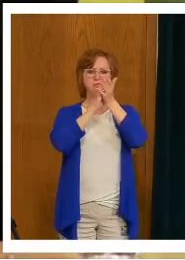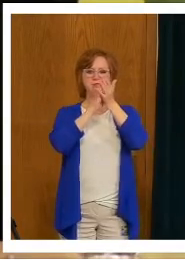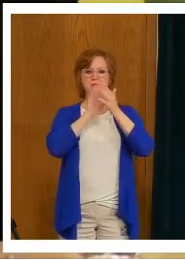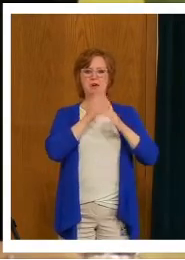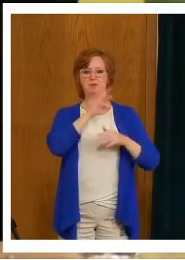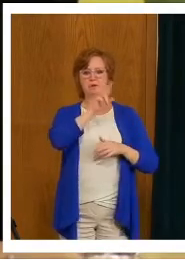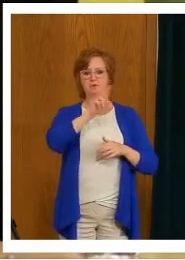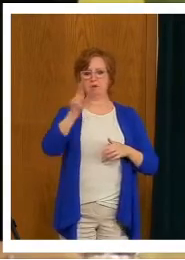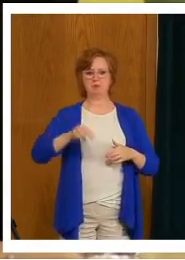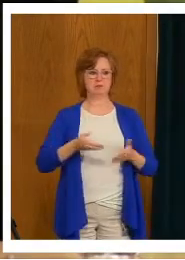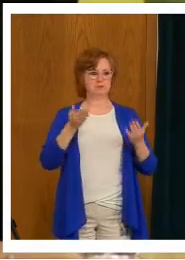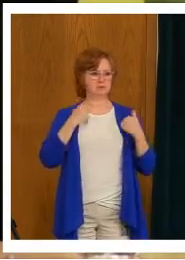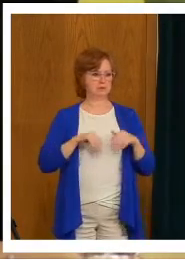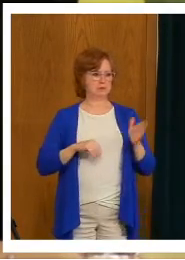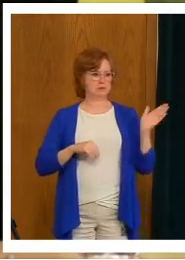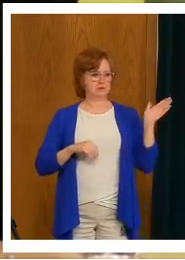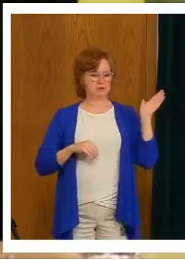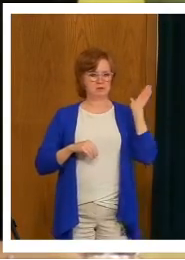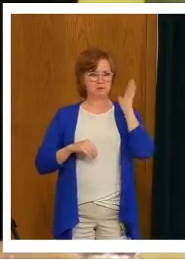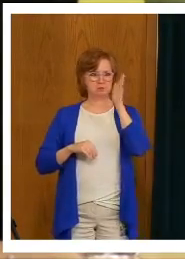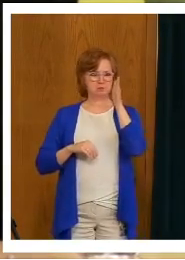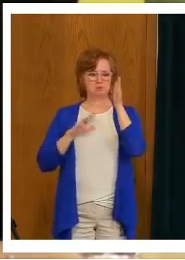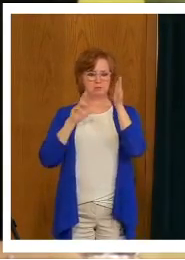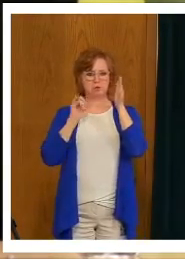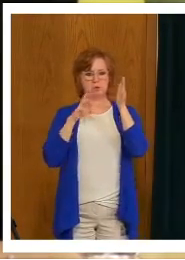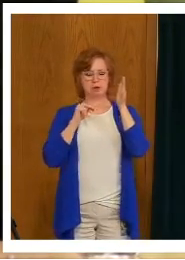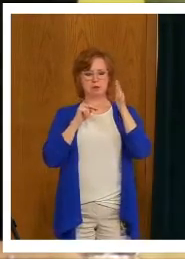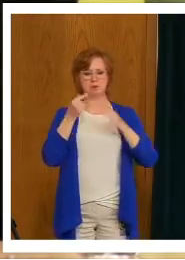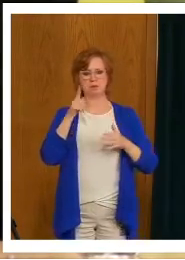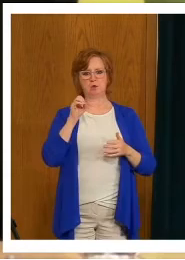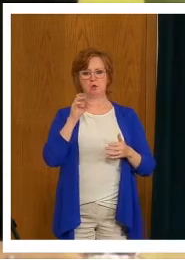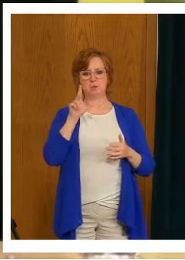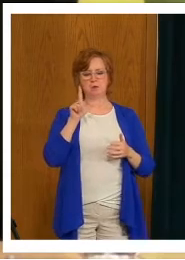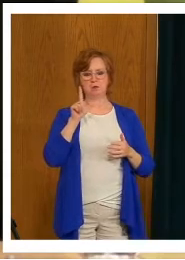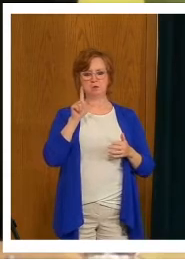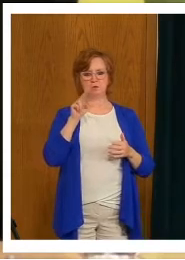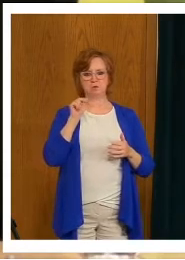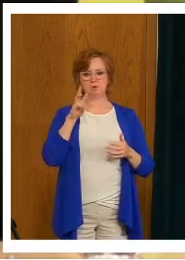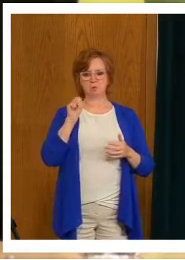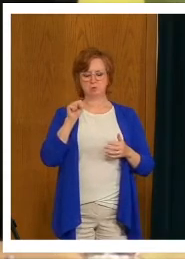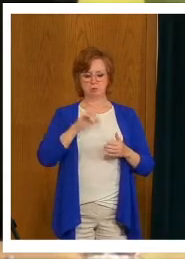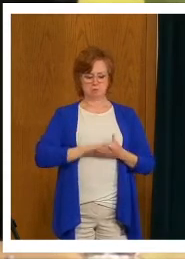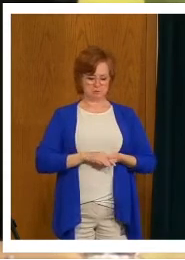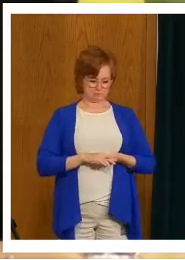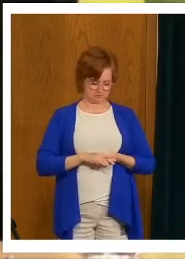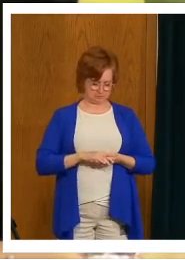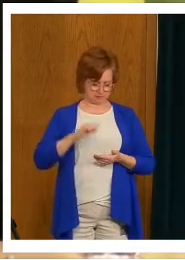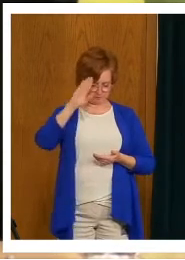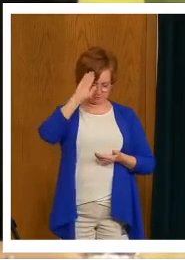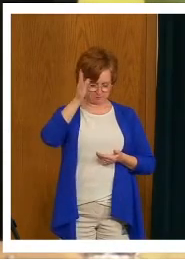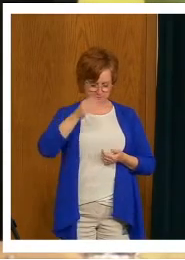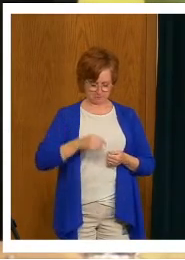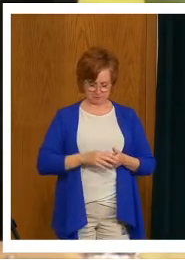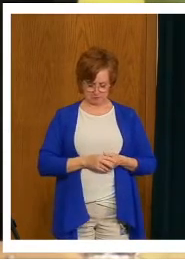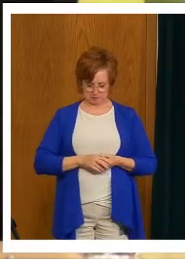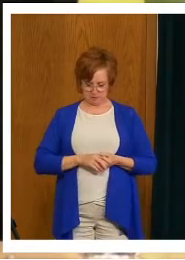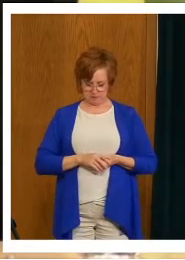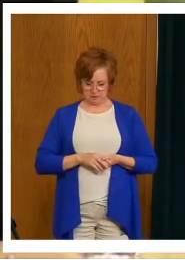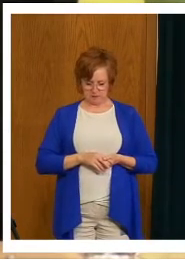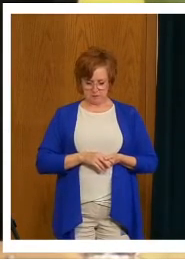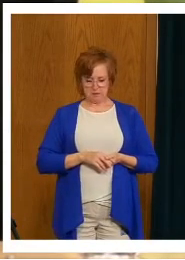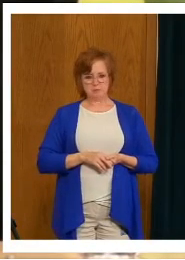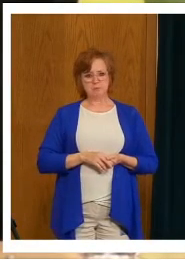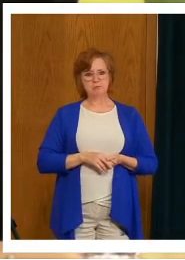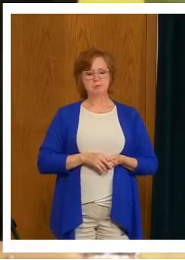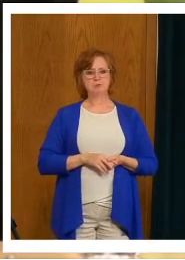Operator? We have Ryan Kessler with Global. Yes, good afternoon, and thank you for taking my call.